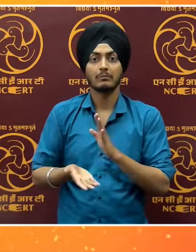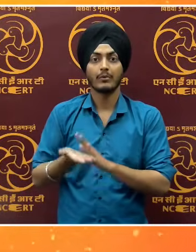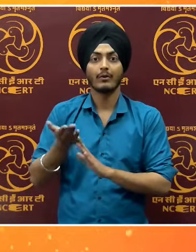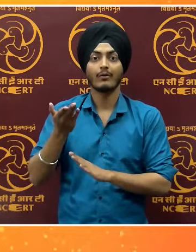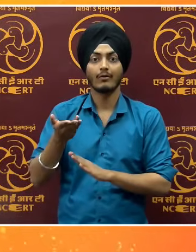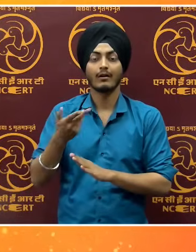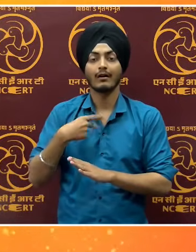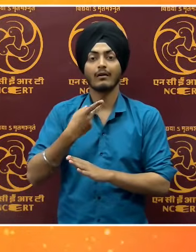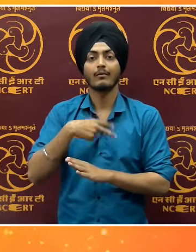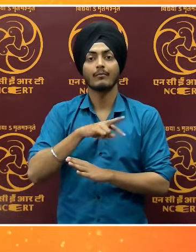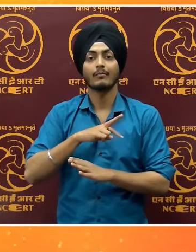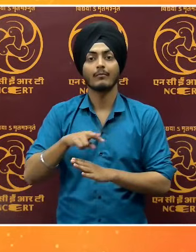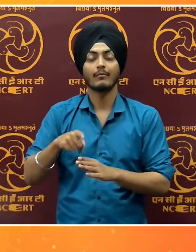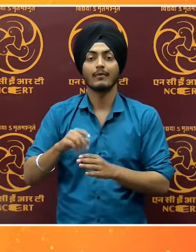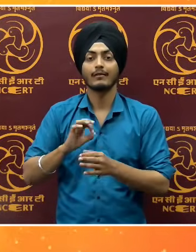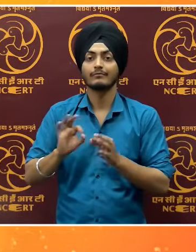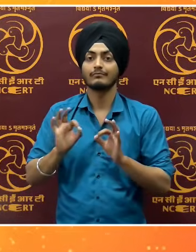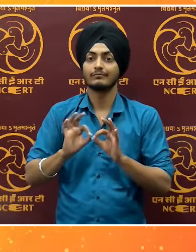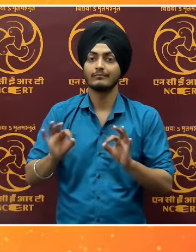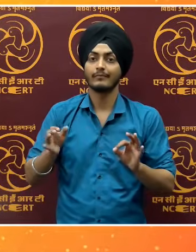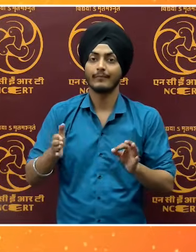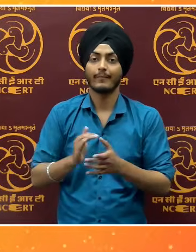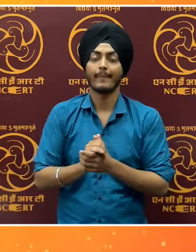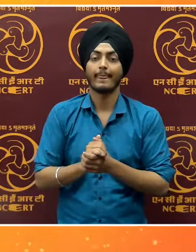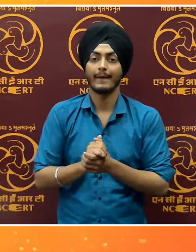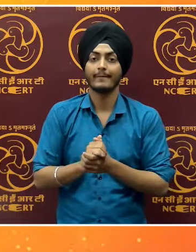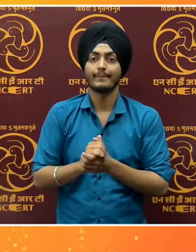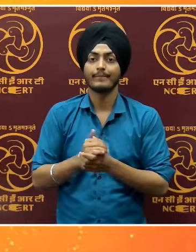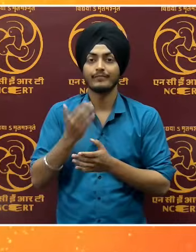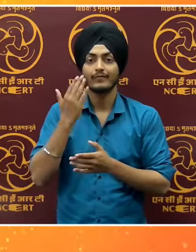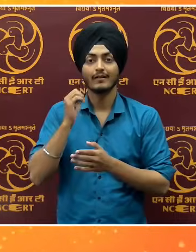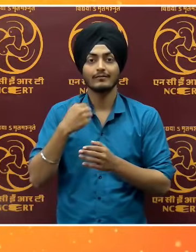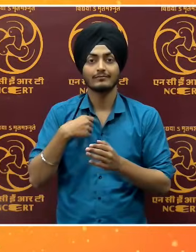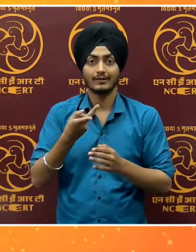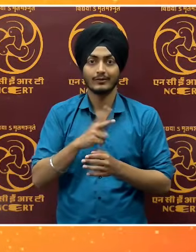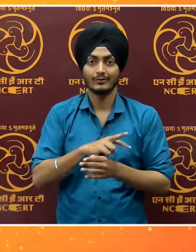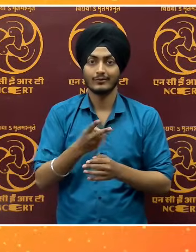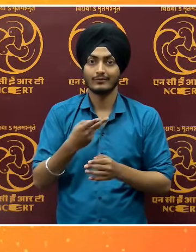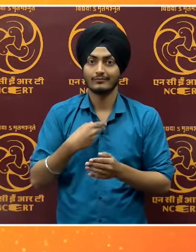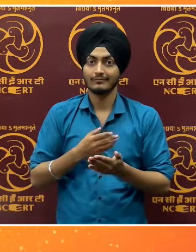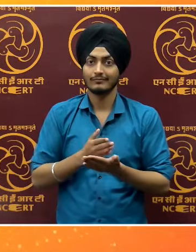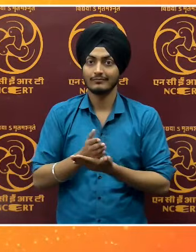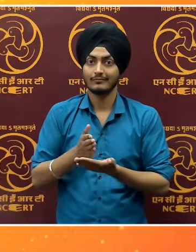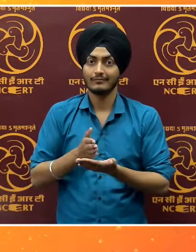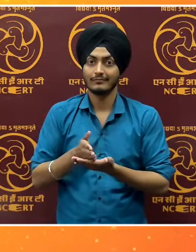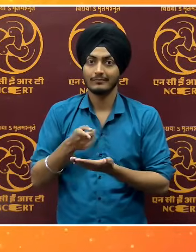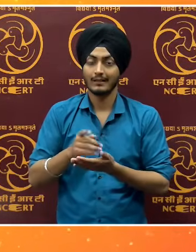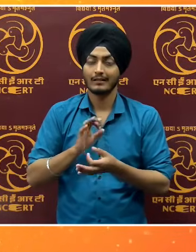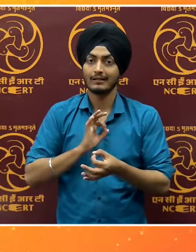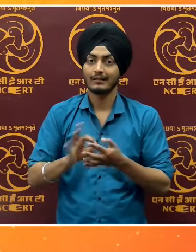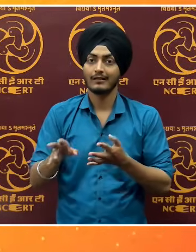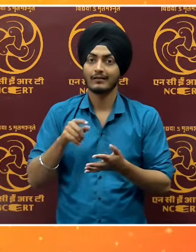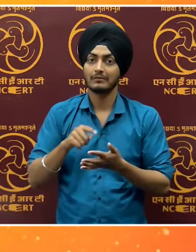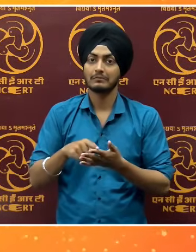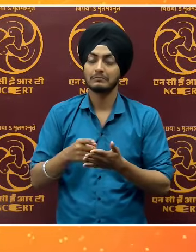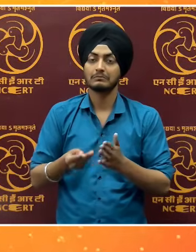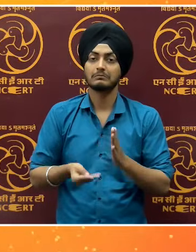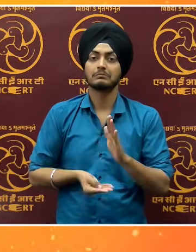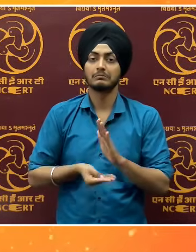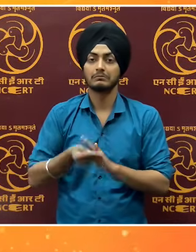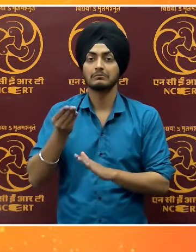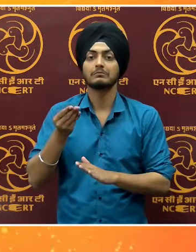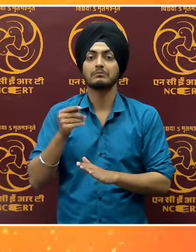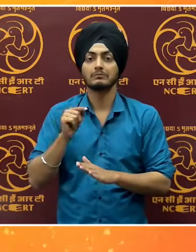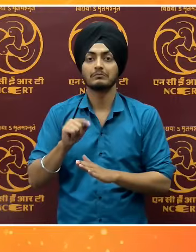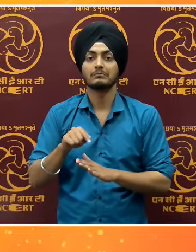compared with the wire. So when we compare these two, the resistance of the bulb is much greater